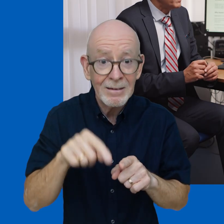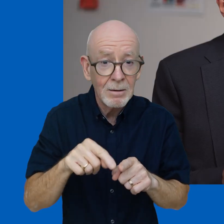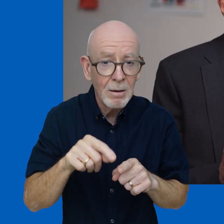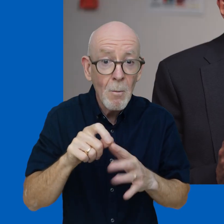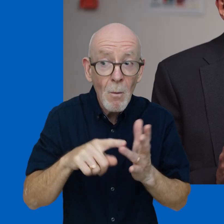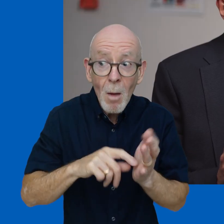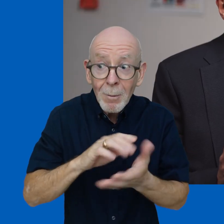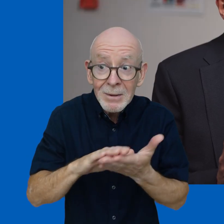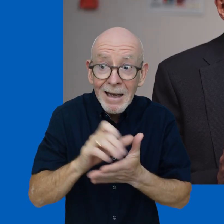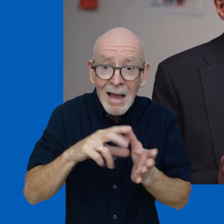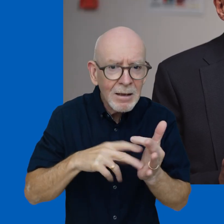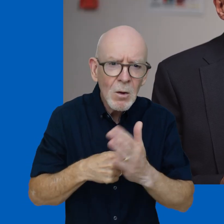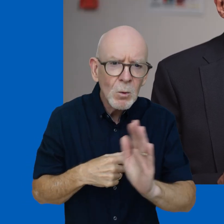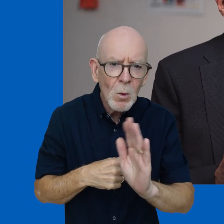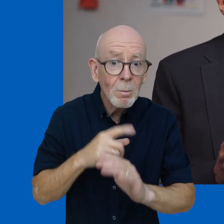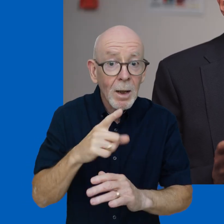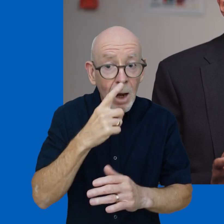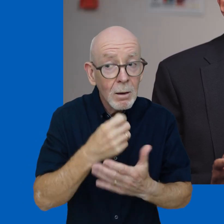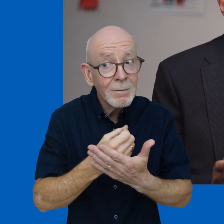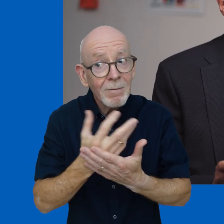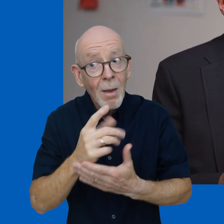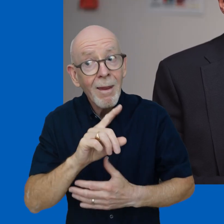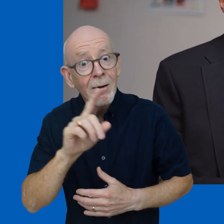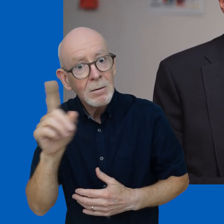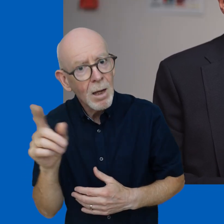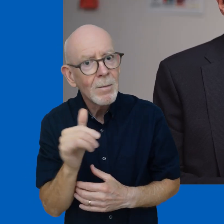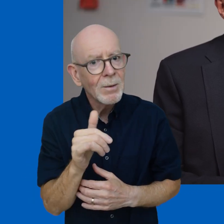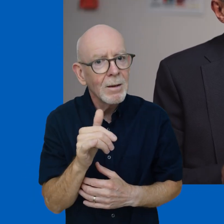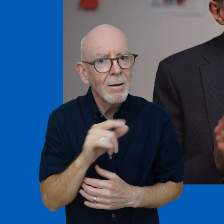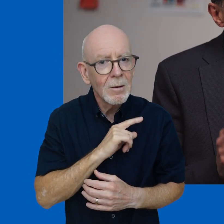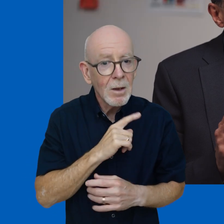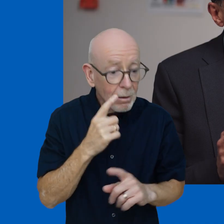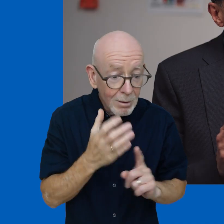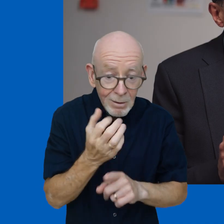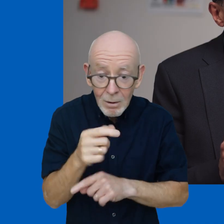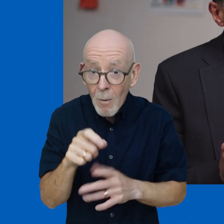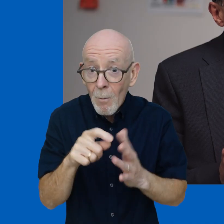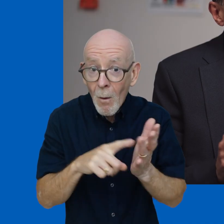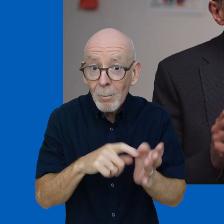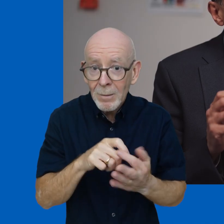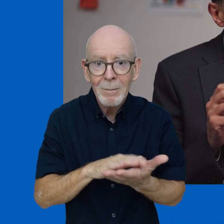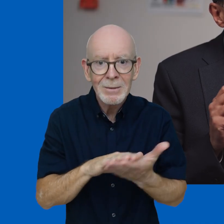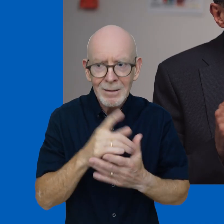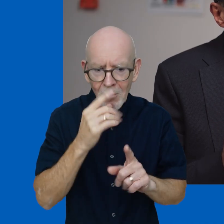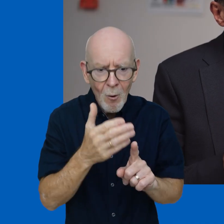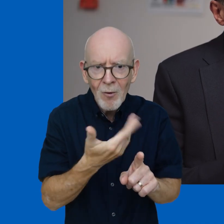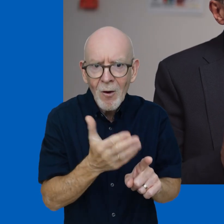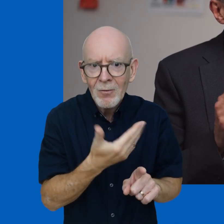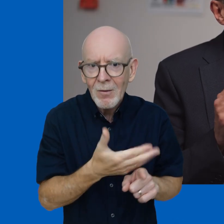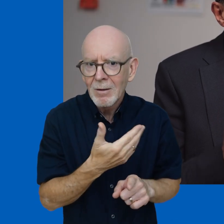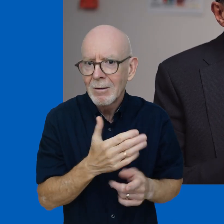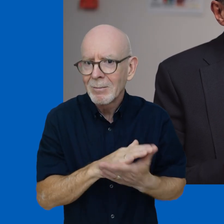bowel. Polyps are not cancers and can develop into cancers over time. So finding these polyps means they can be